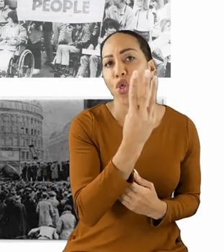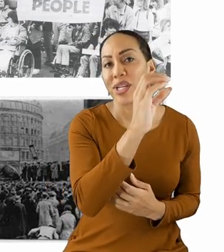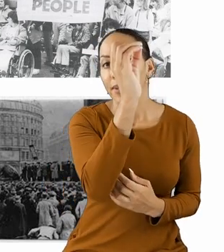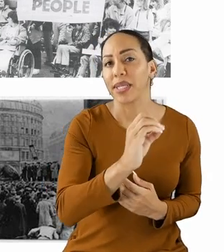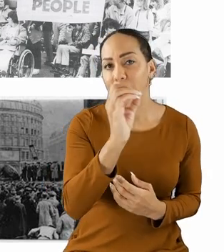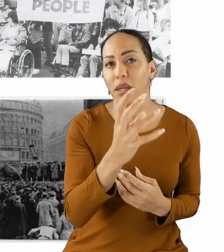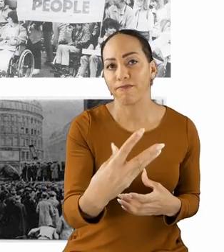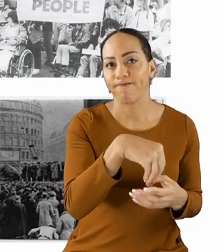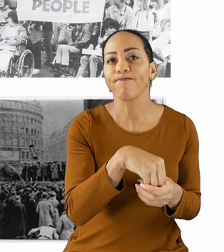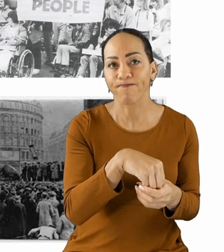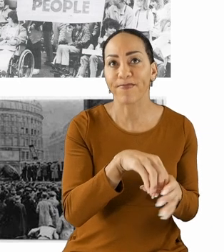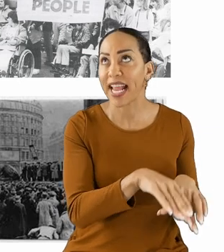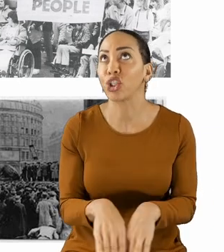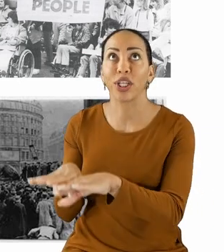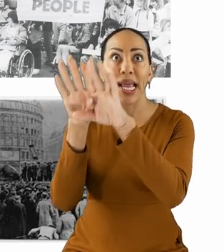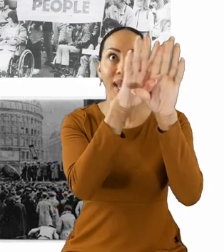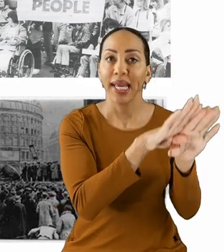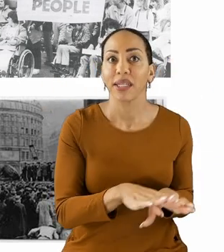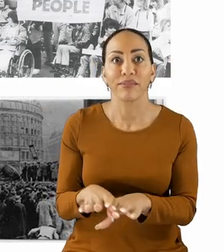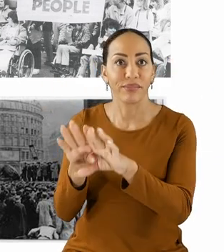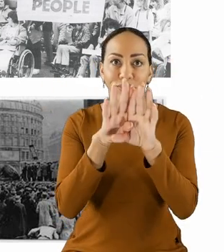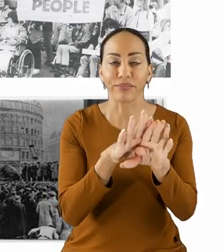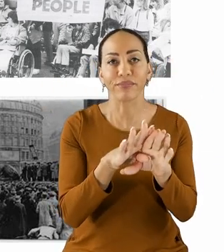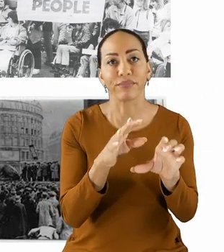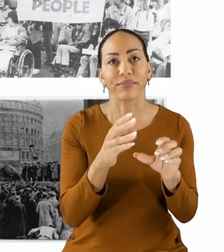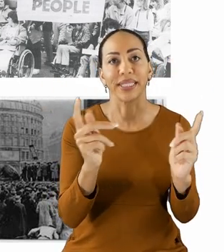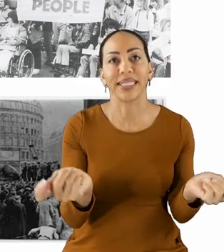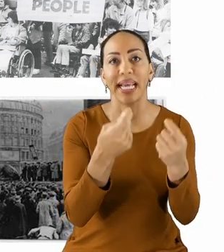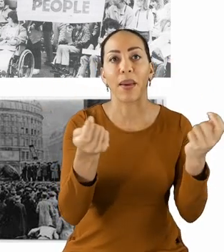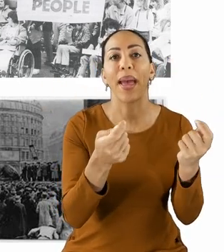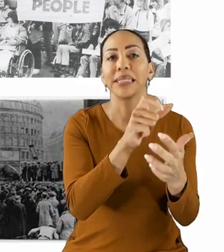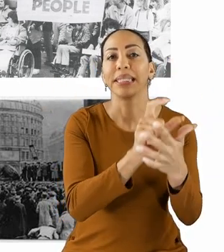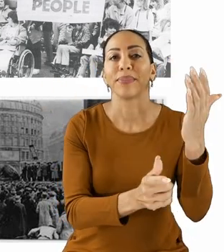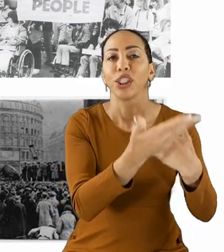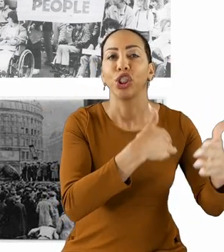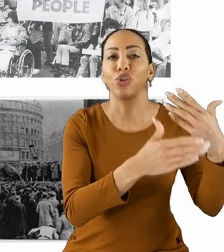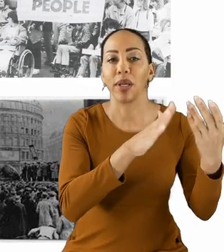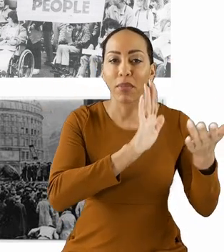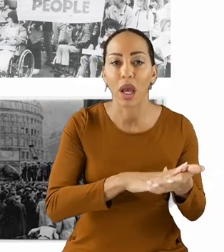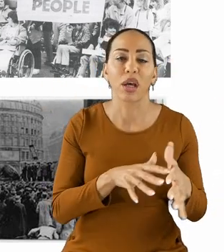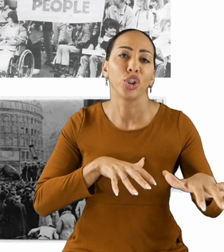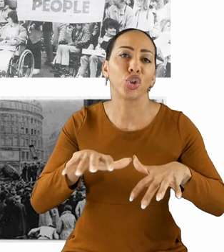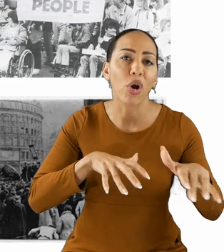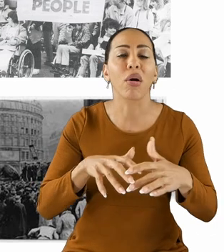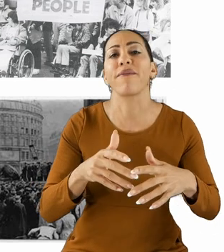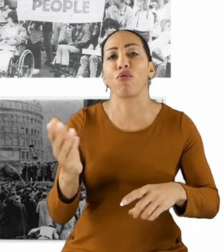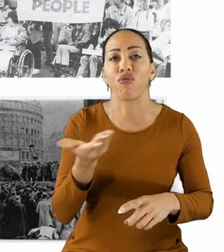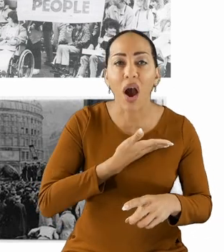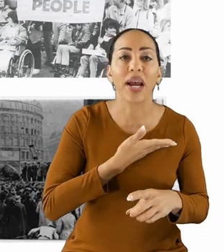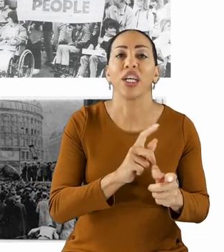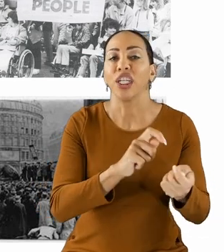in their curriculum. So I think about 13% of schools now nationally do something around it.